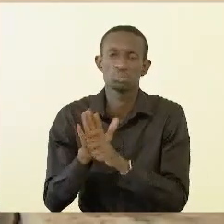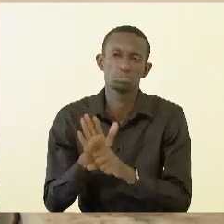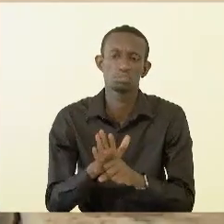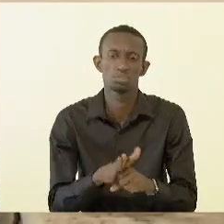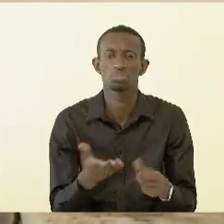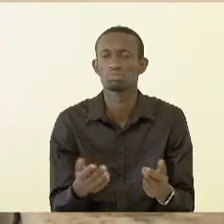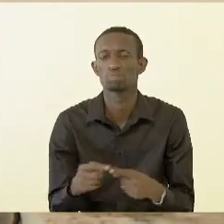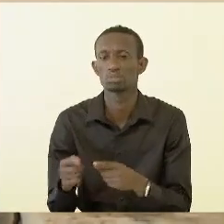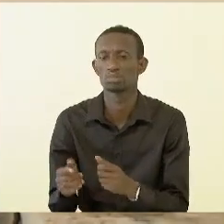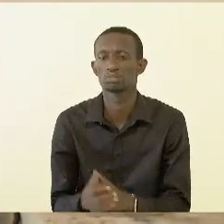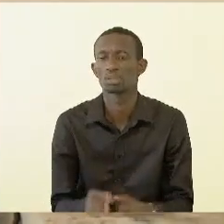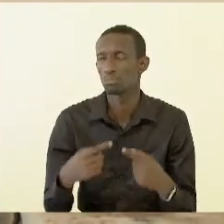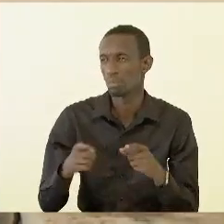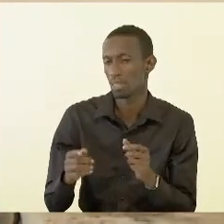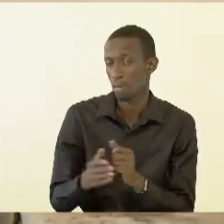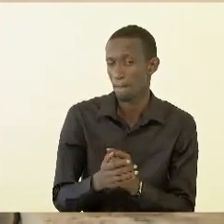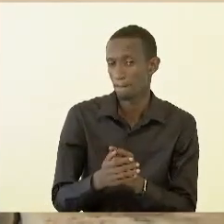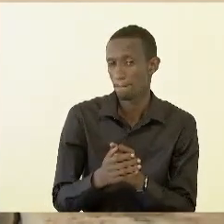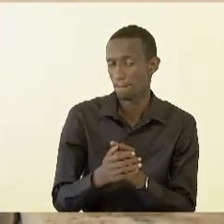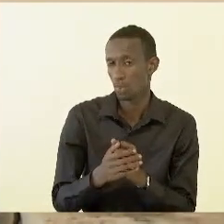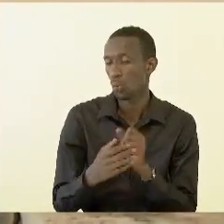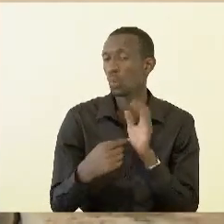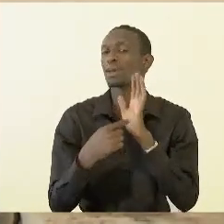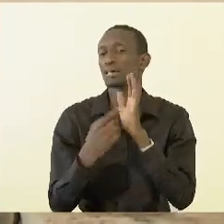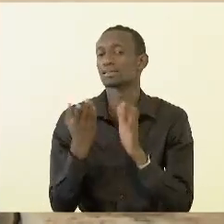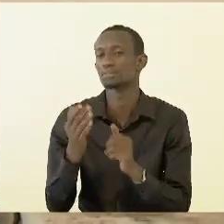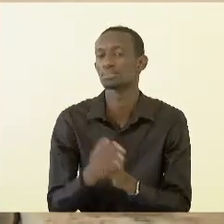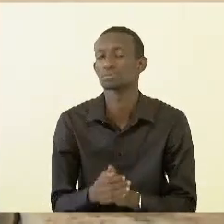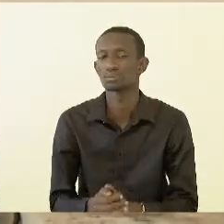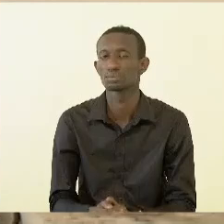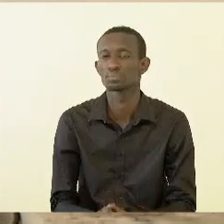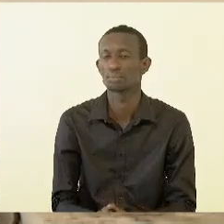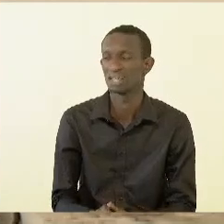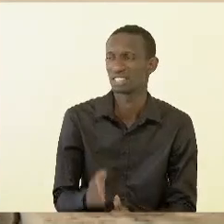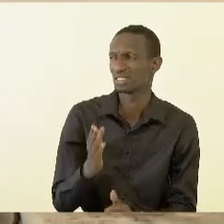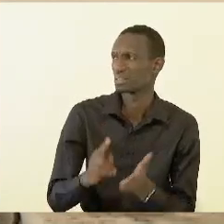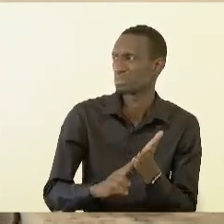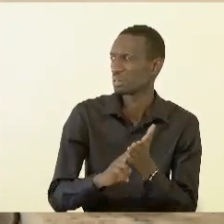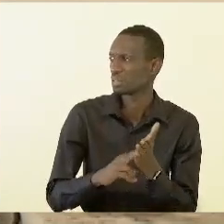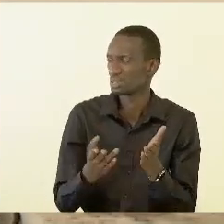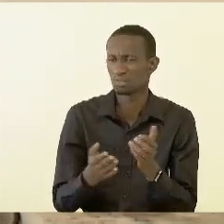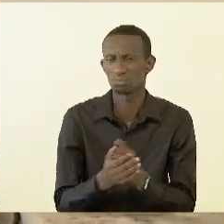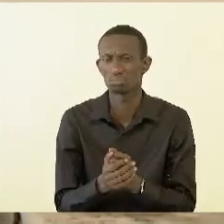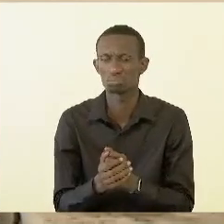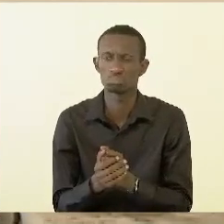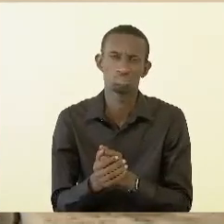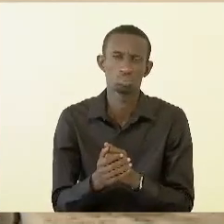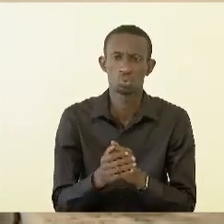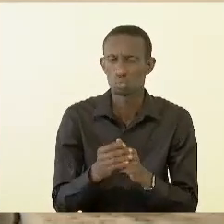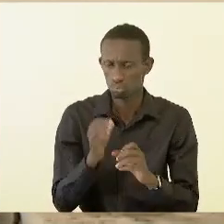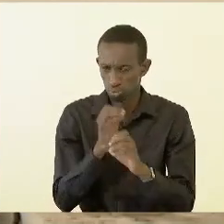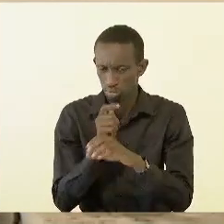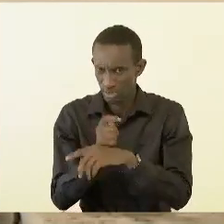indicators, but we mentioned these common ones. So these ones are used to test whether the substance is acid or base. So